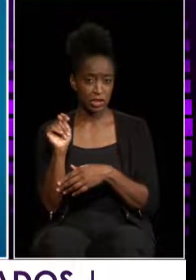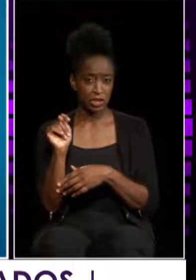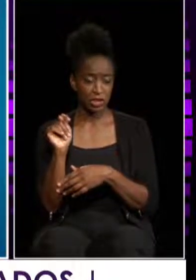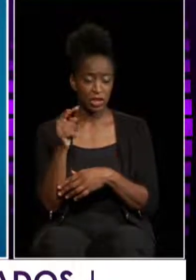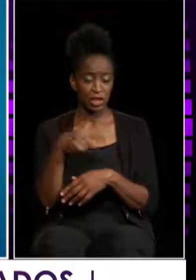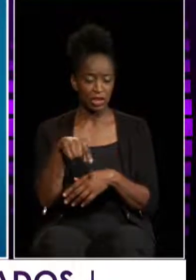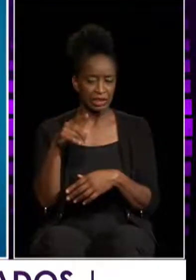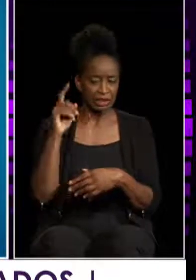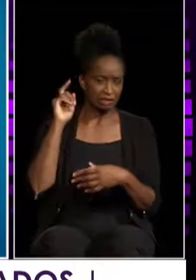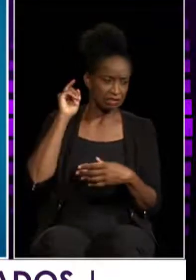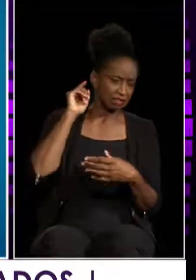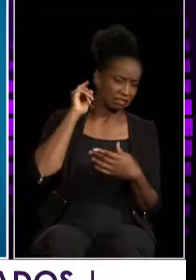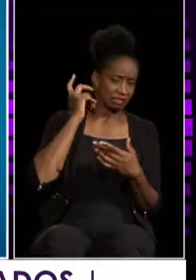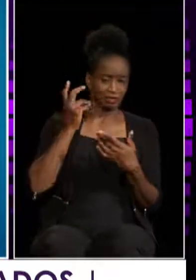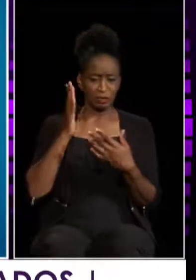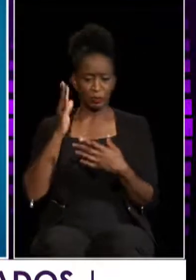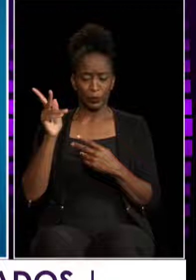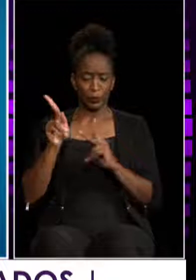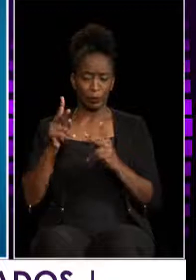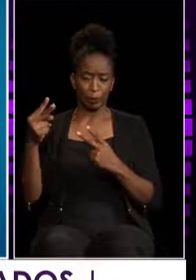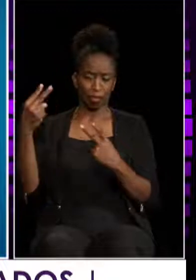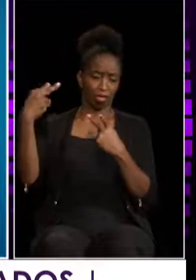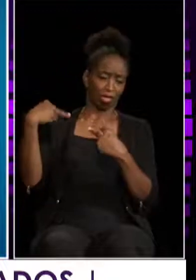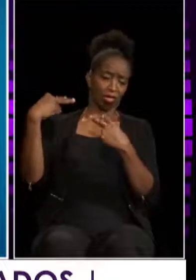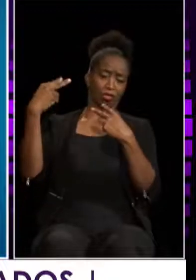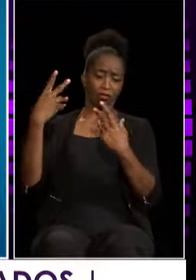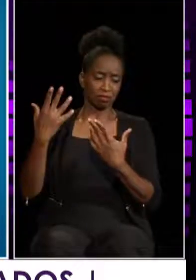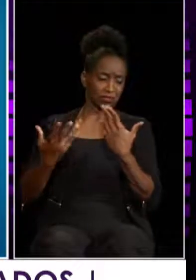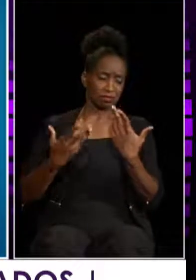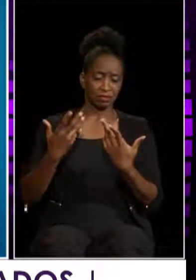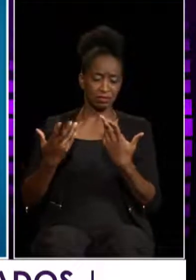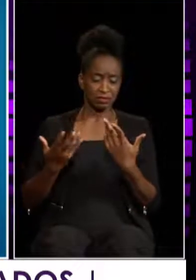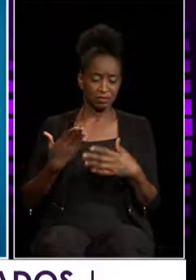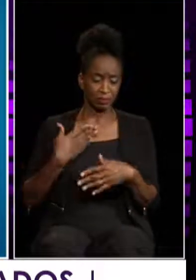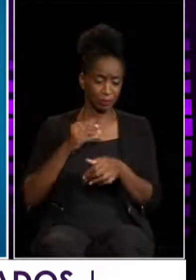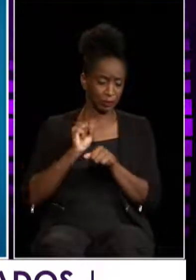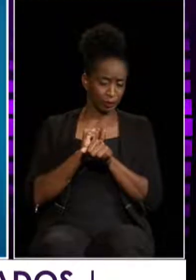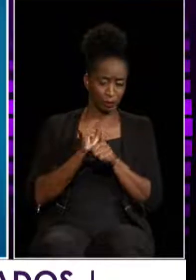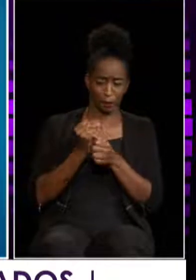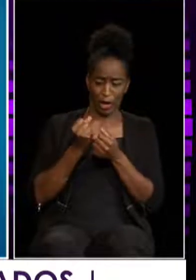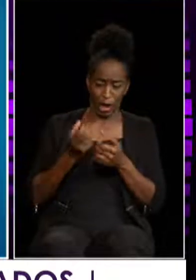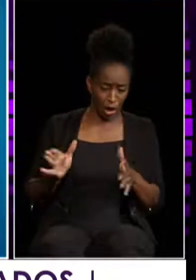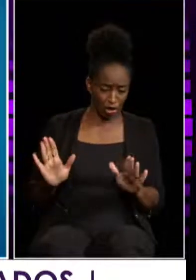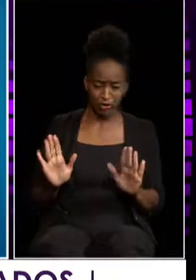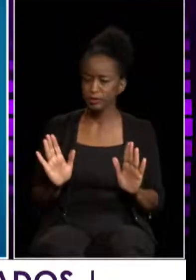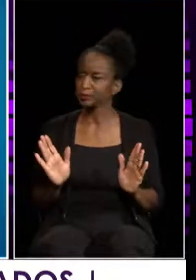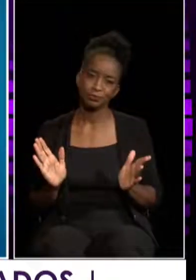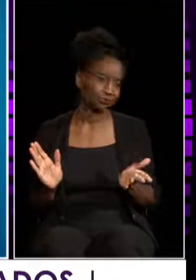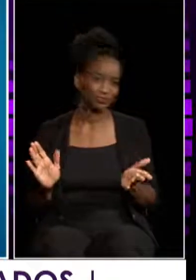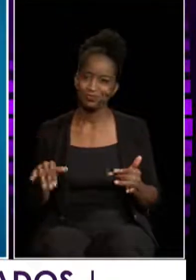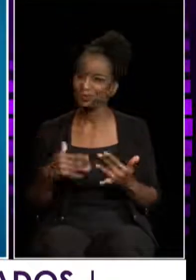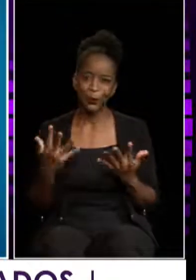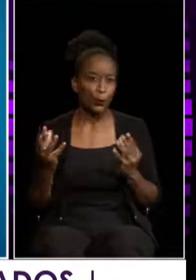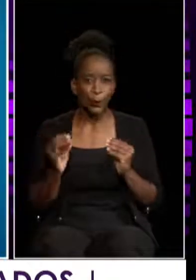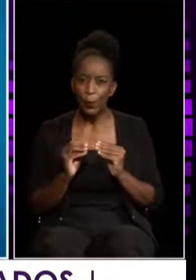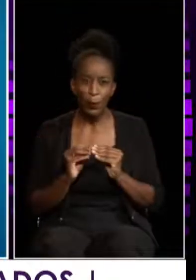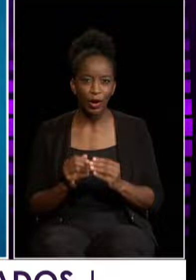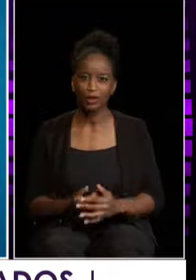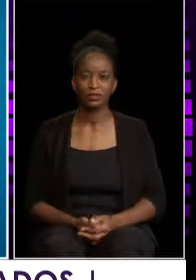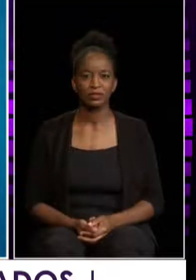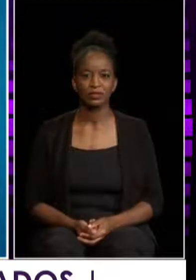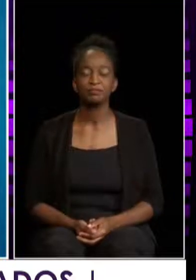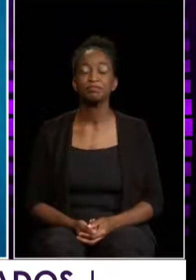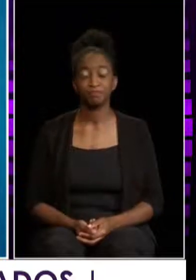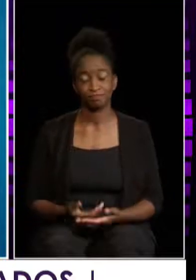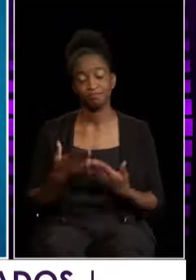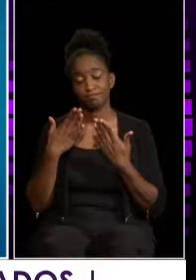when you spoke about seeing counselors without fear of judgment, Dr. Forsyth Hill, do